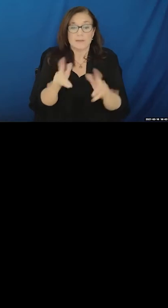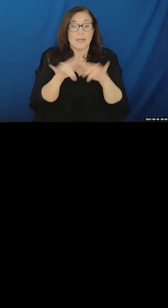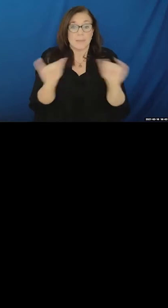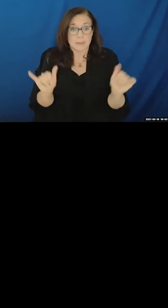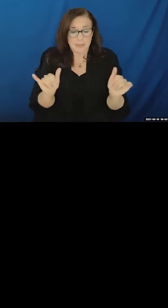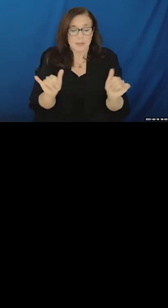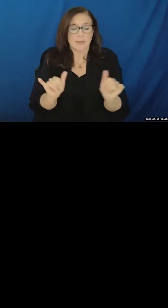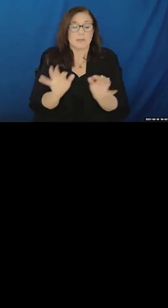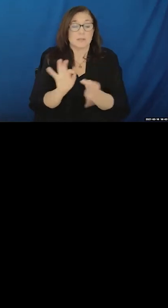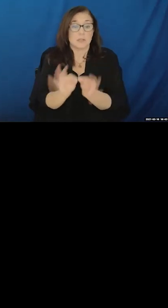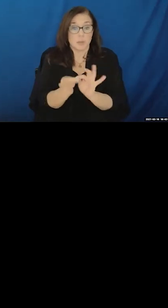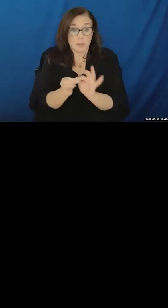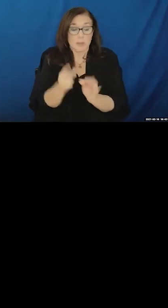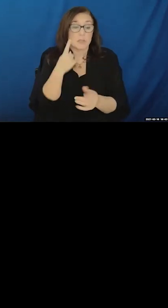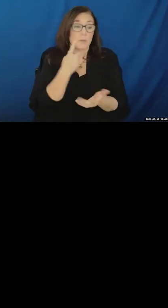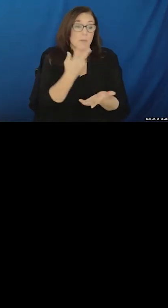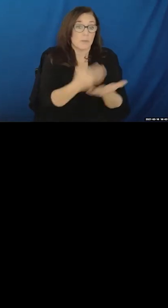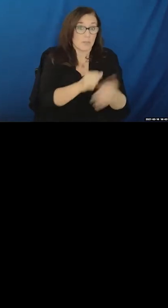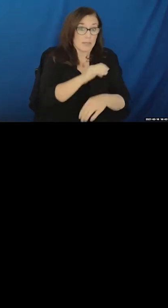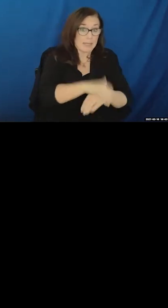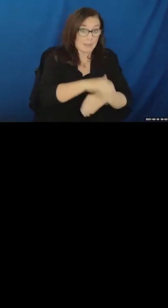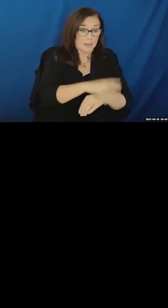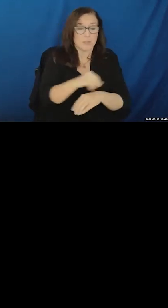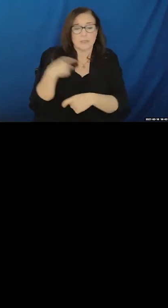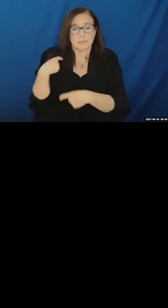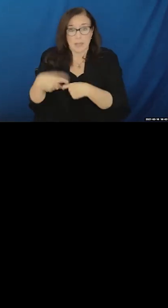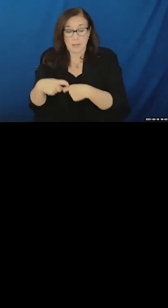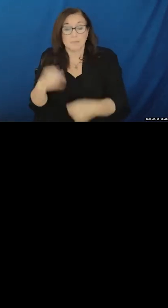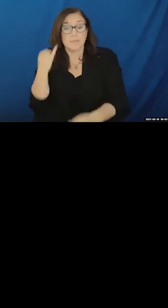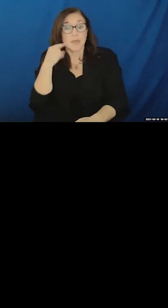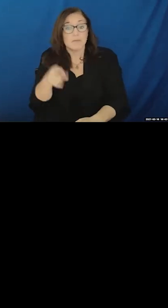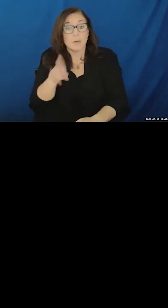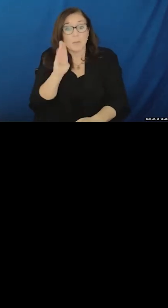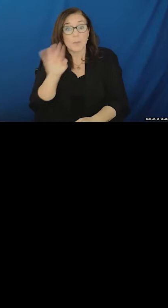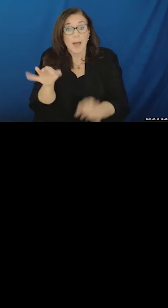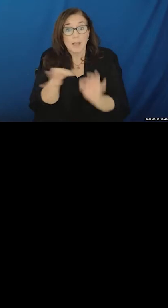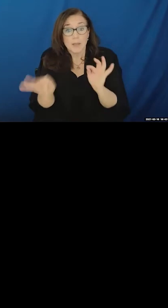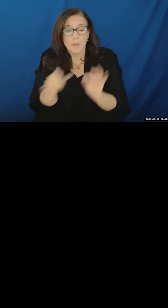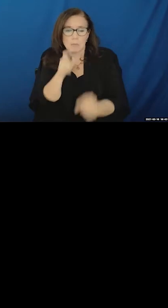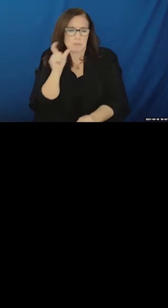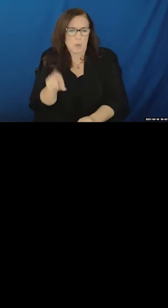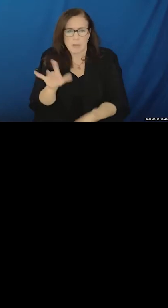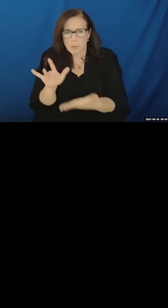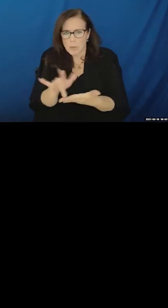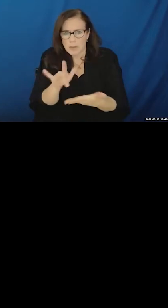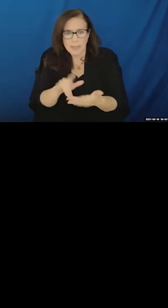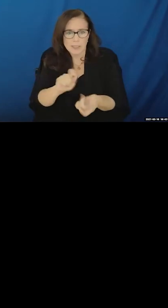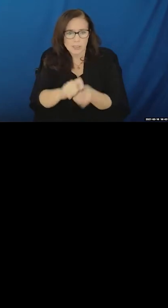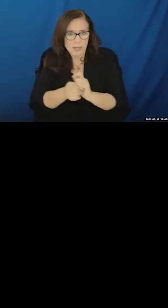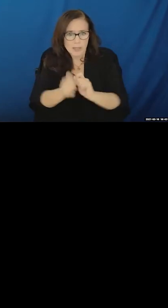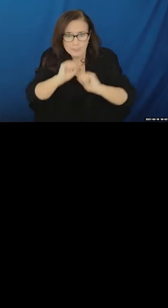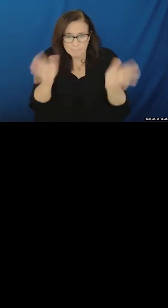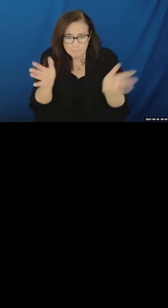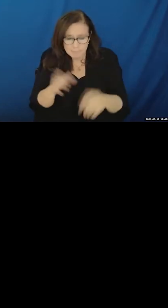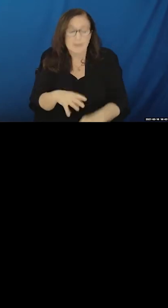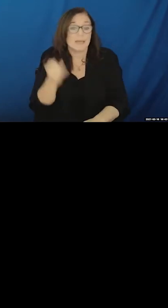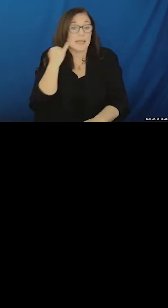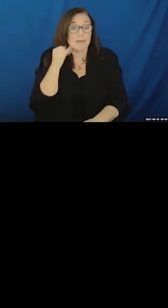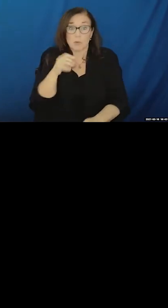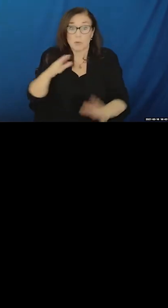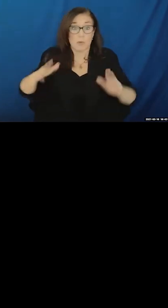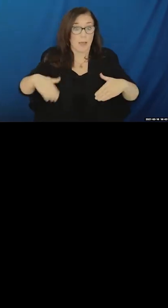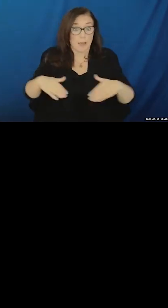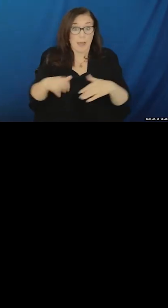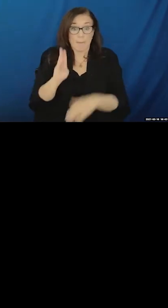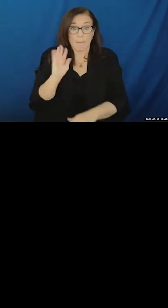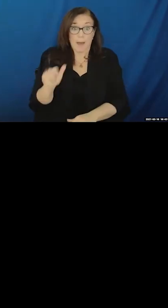in English and Spanish. If you are bilingual, you don't have to click anything. If you are not bilingual in English and Spanish, you